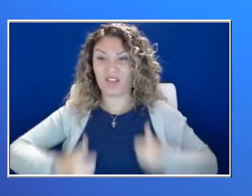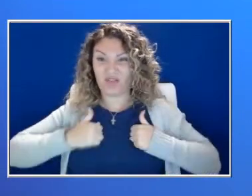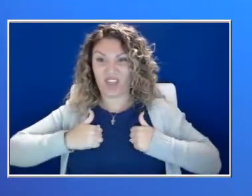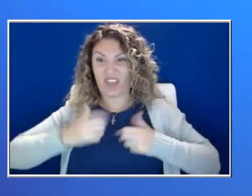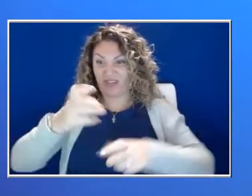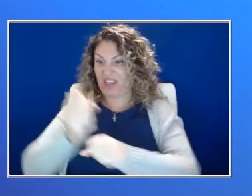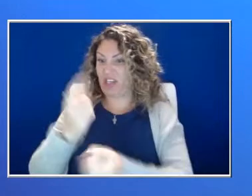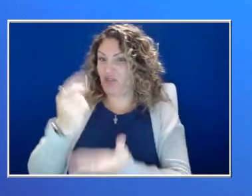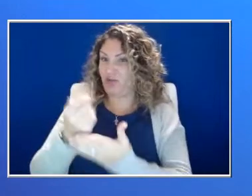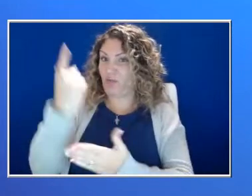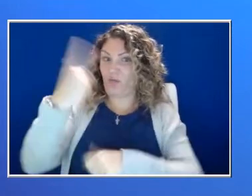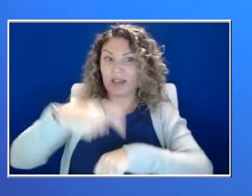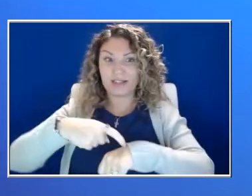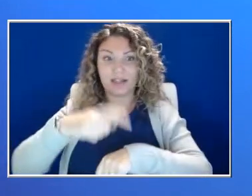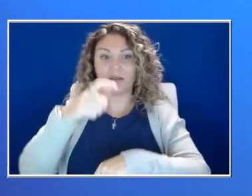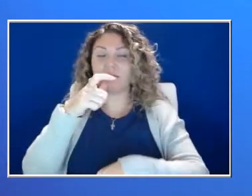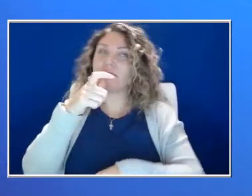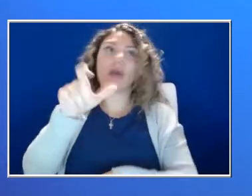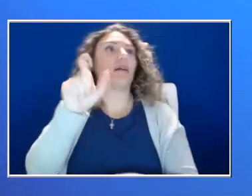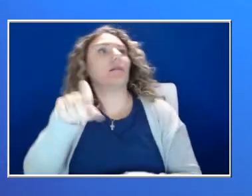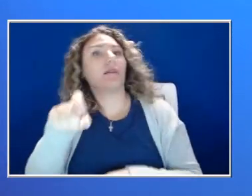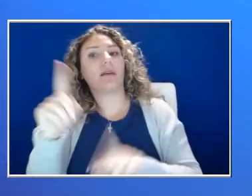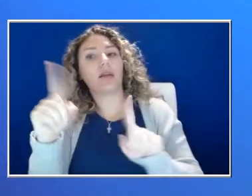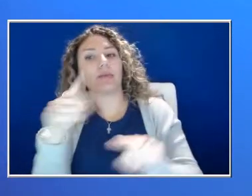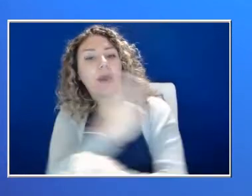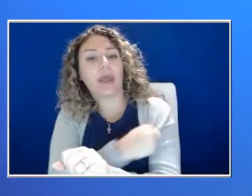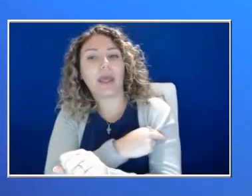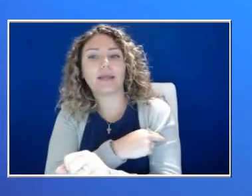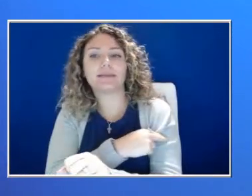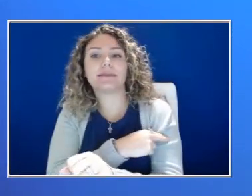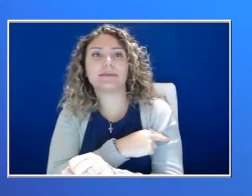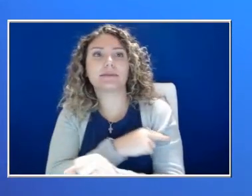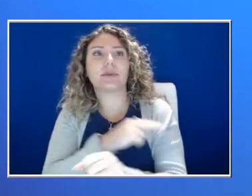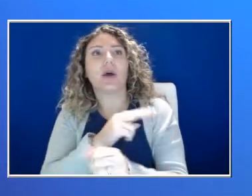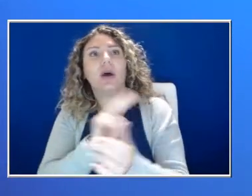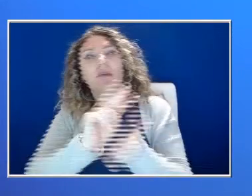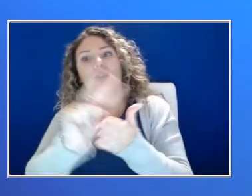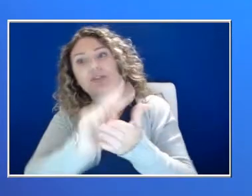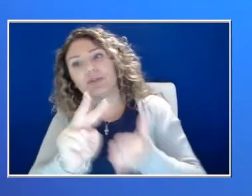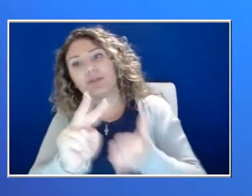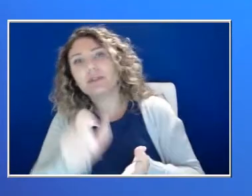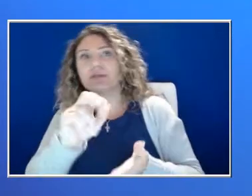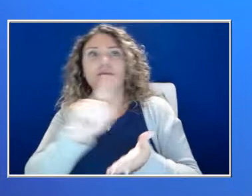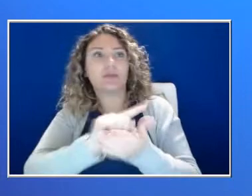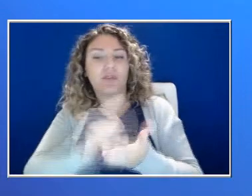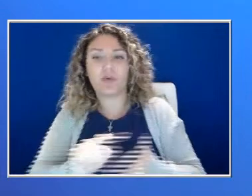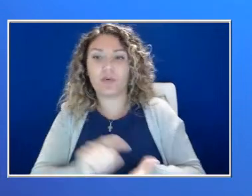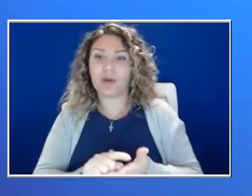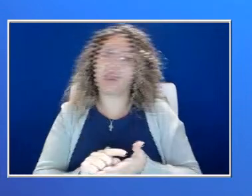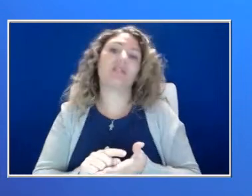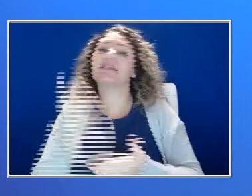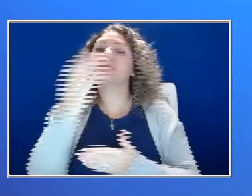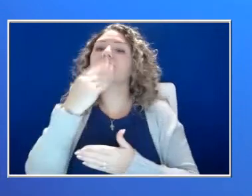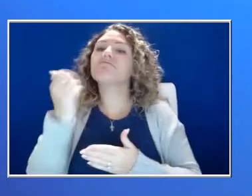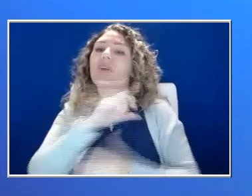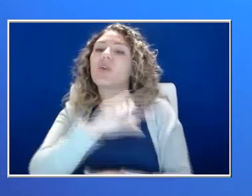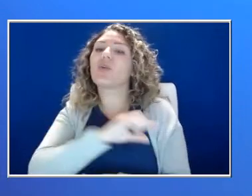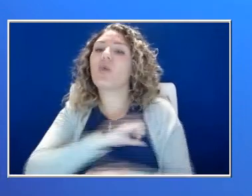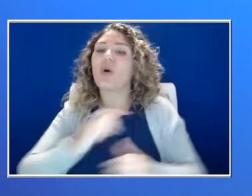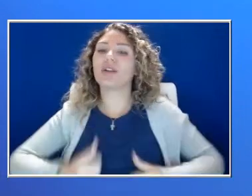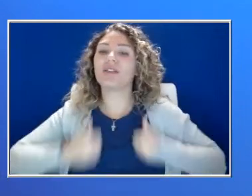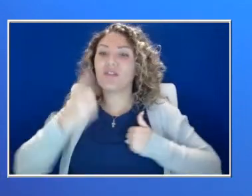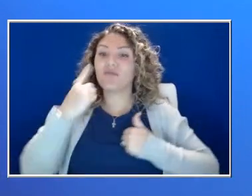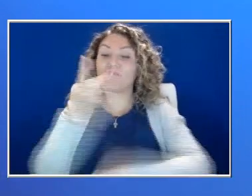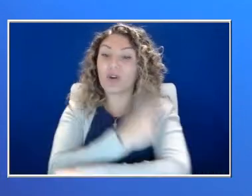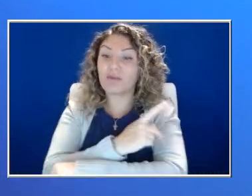They don't have to come to the hospital or the clinic once every other week, or every week. This is a better quality of life for these patients, and that